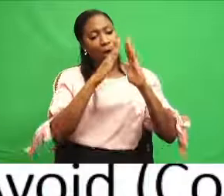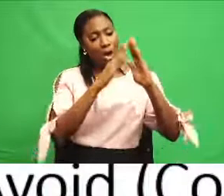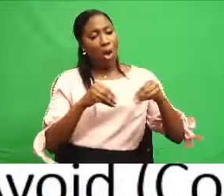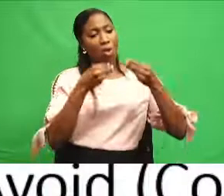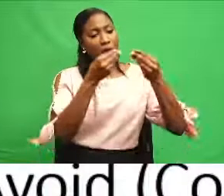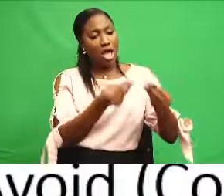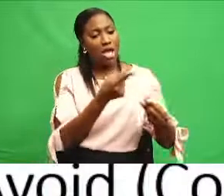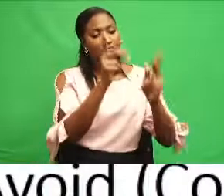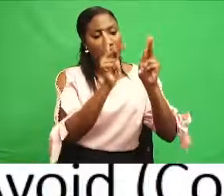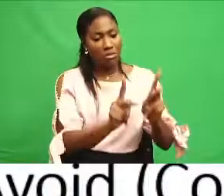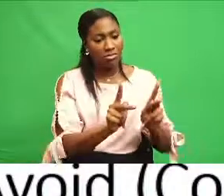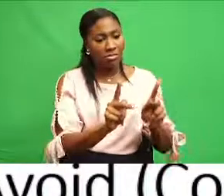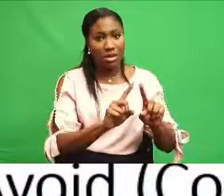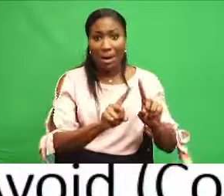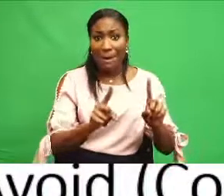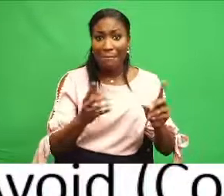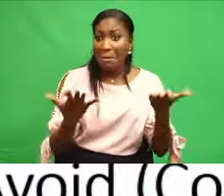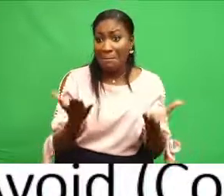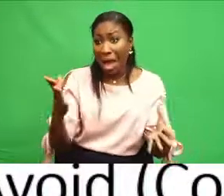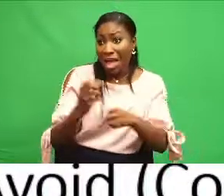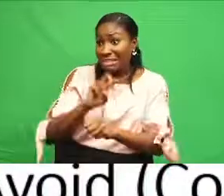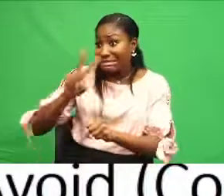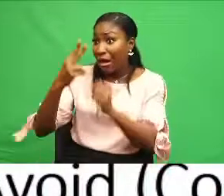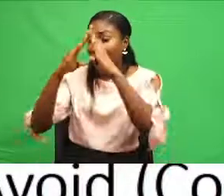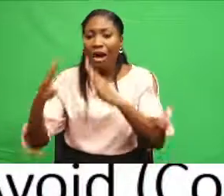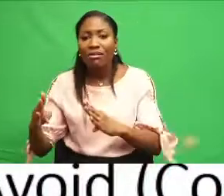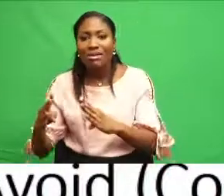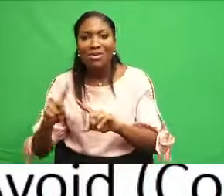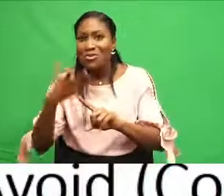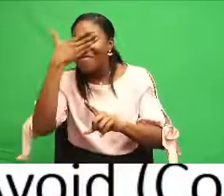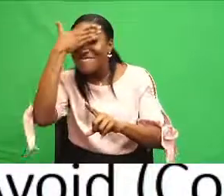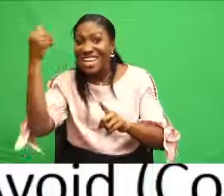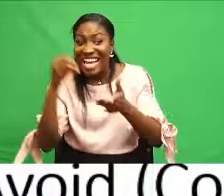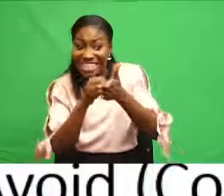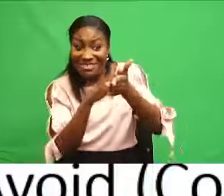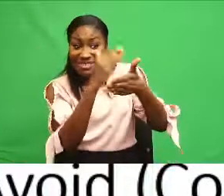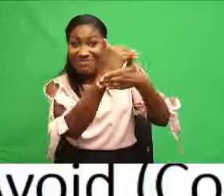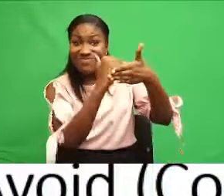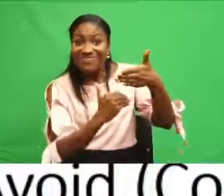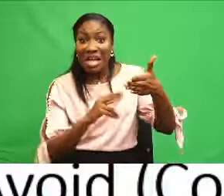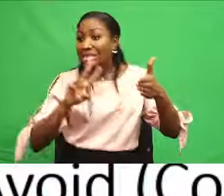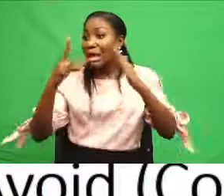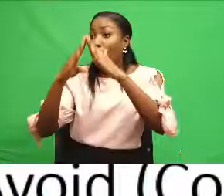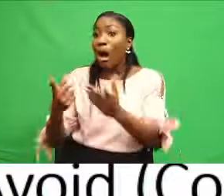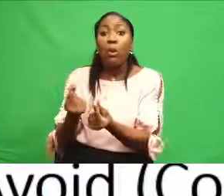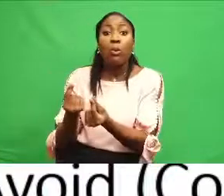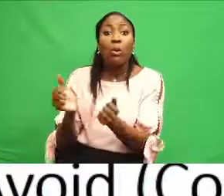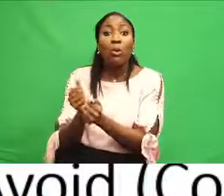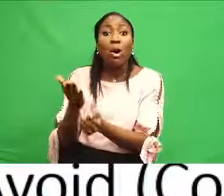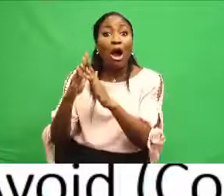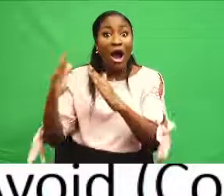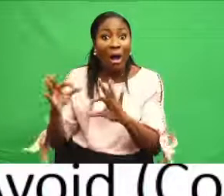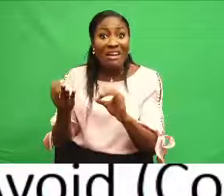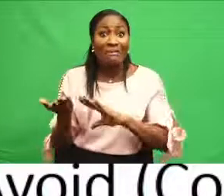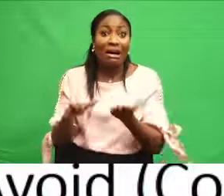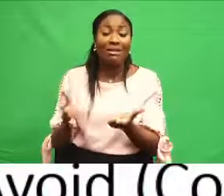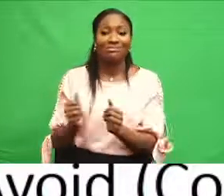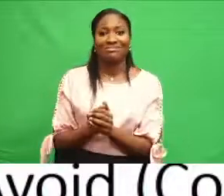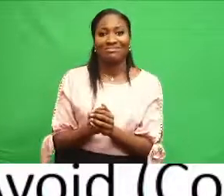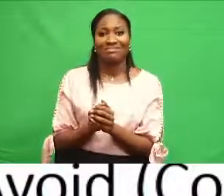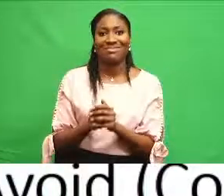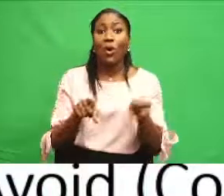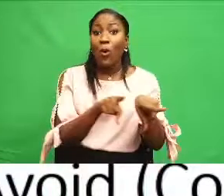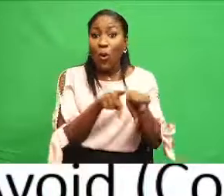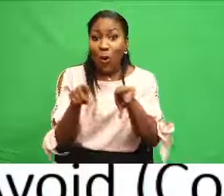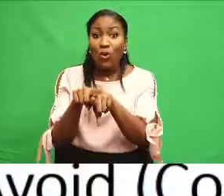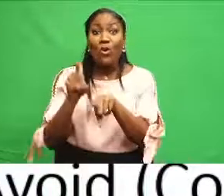Another mistake, not making arrangements for if you become incapacitated.